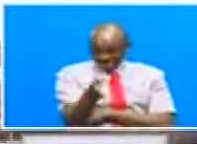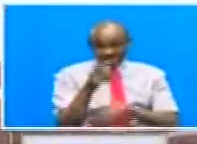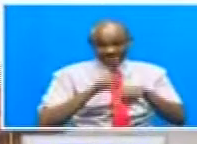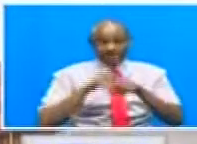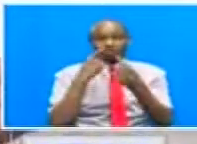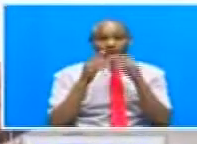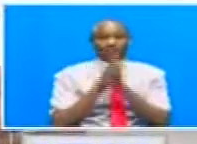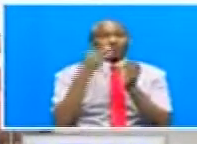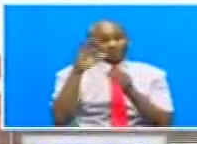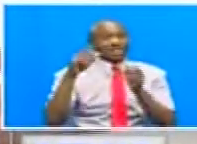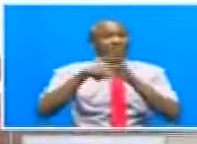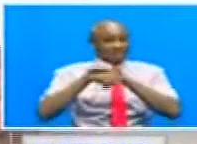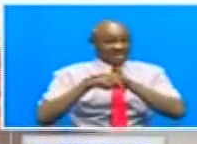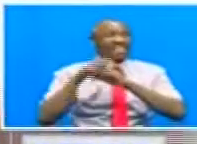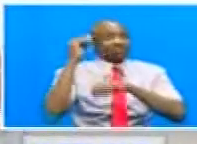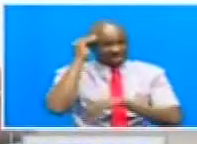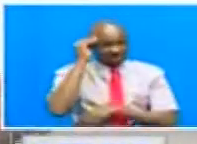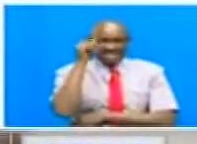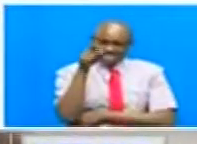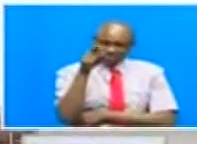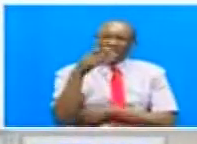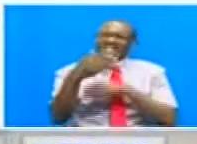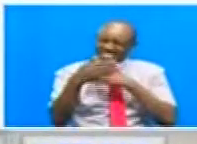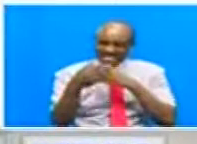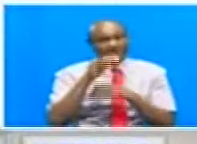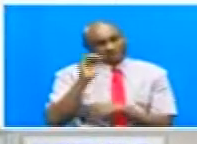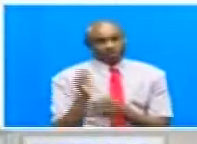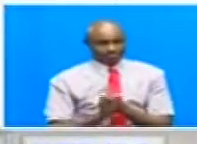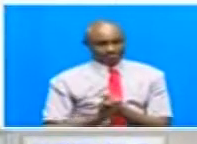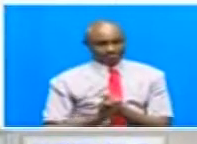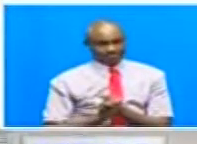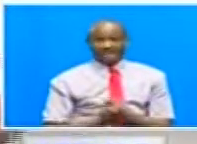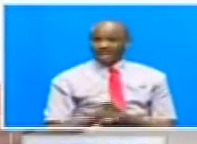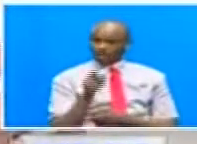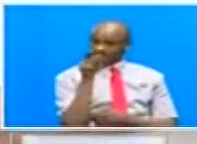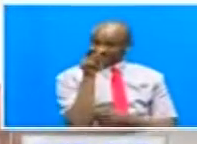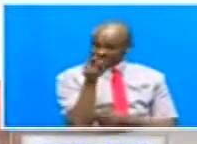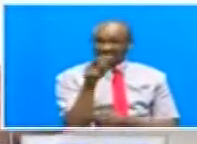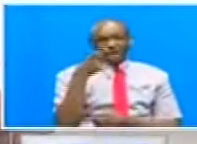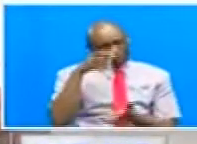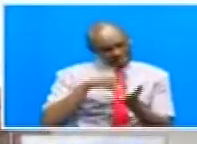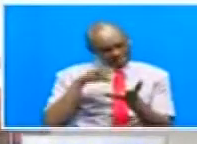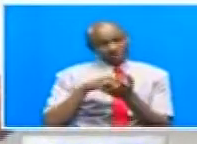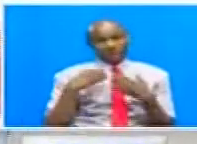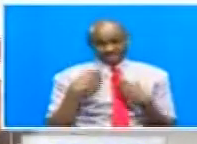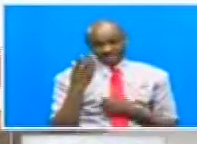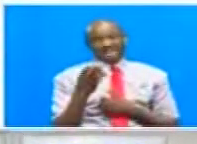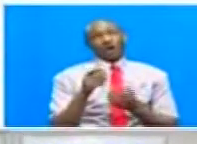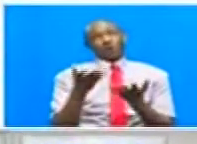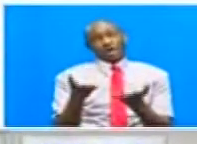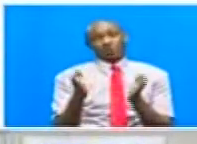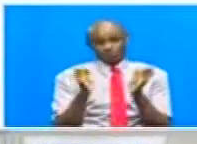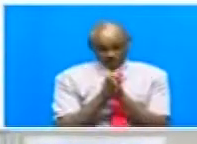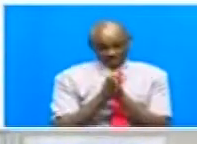education. It's a big, and it's very close to the city. Now, the cases that we're having, especially now